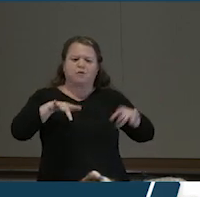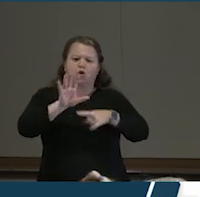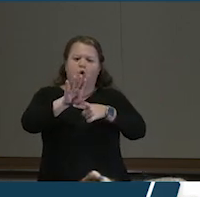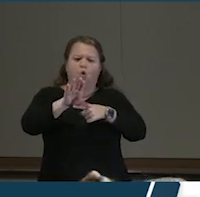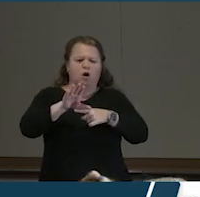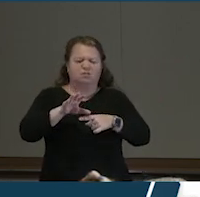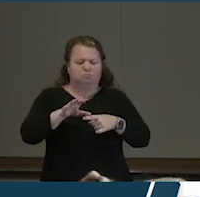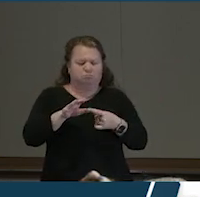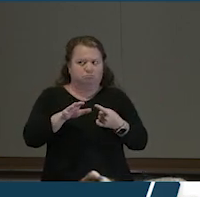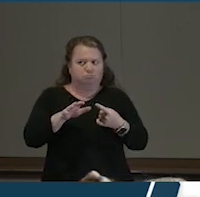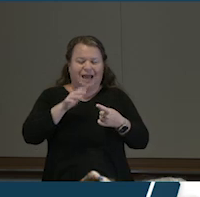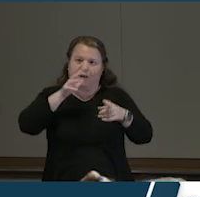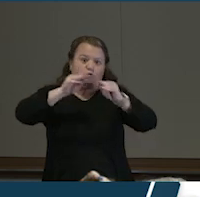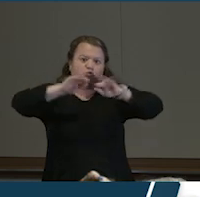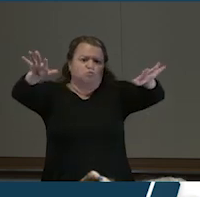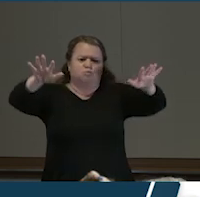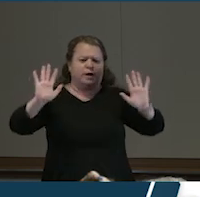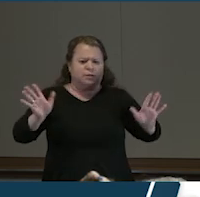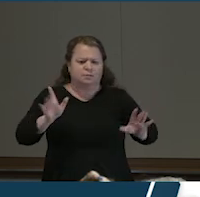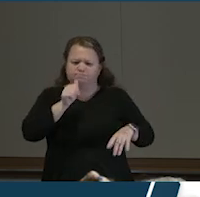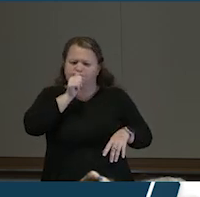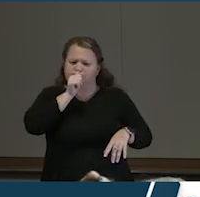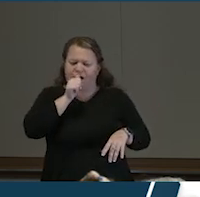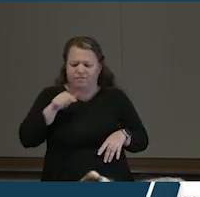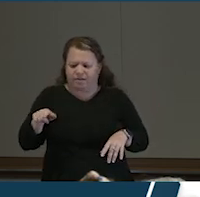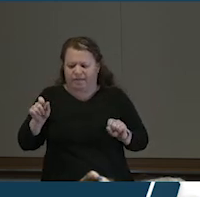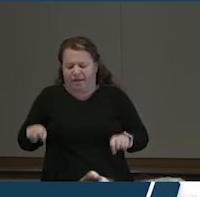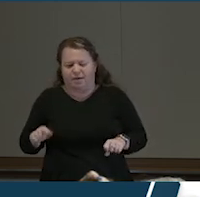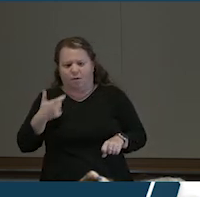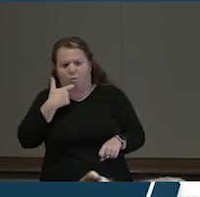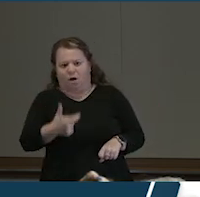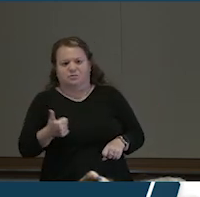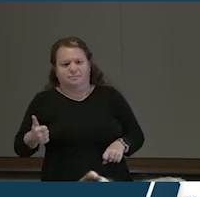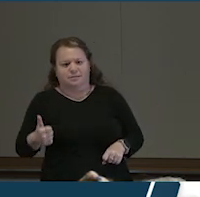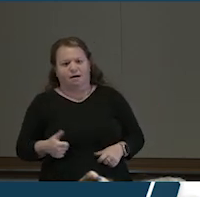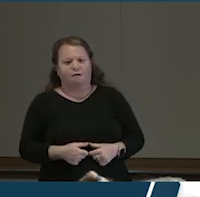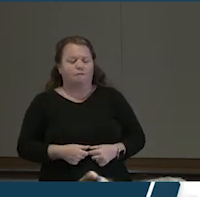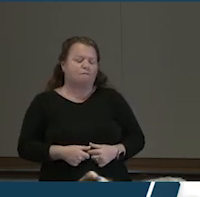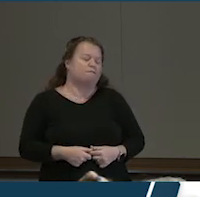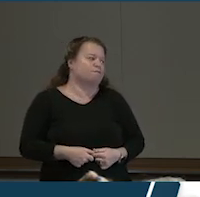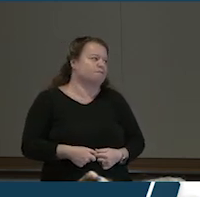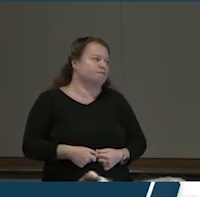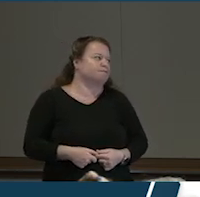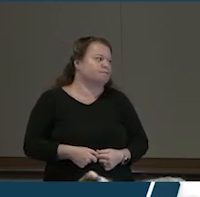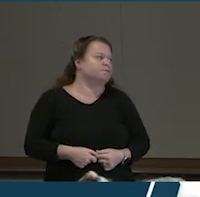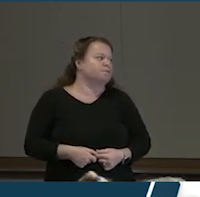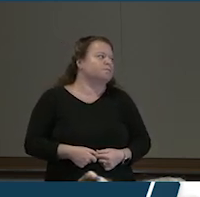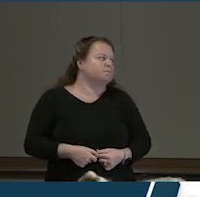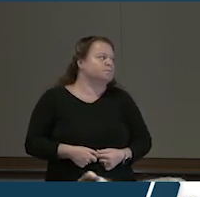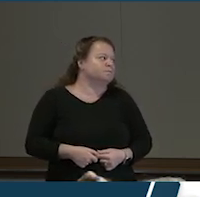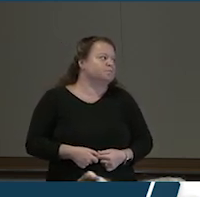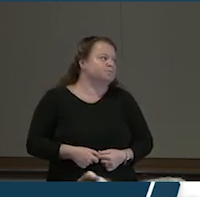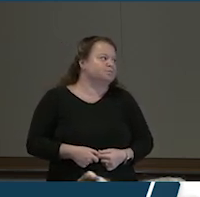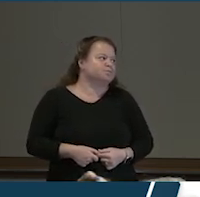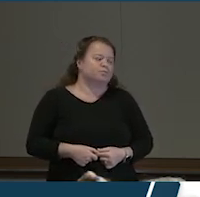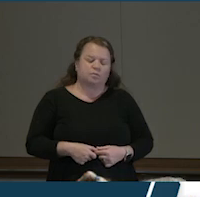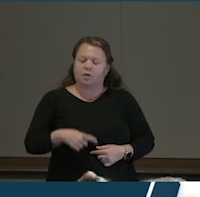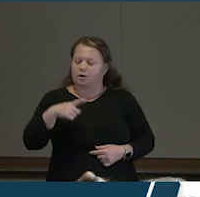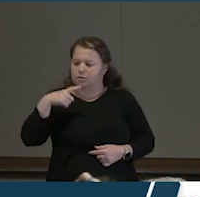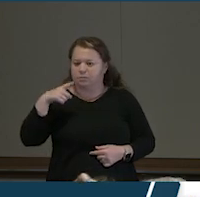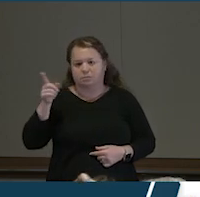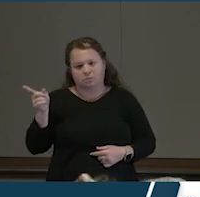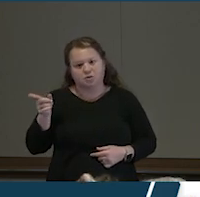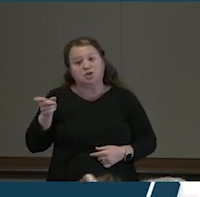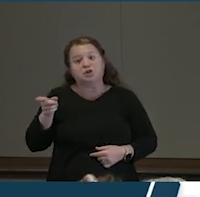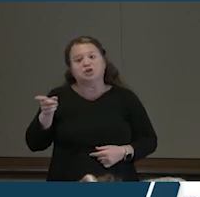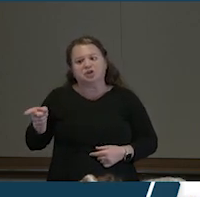record it for them. It doesn't go anywhere, but I record it for them so that they, can see and self-reflect about their presentation. And I said, no, she will be my